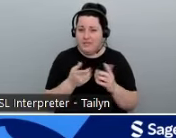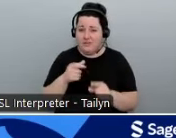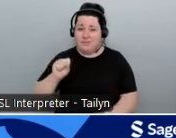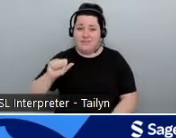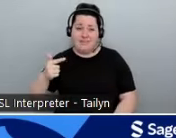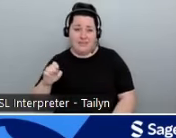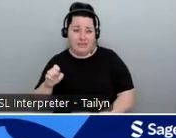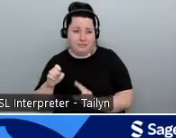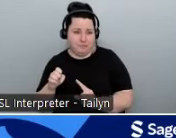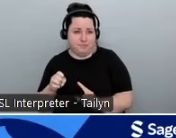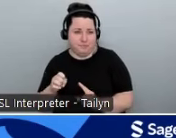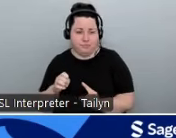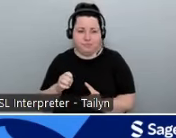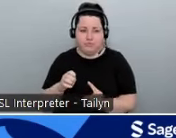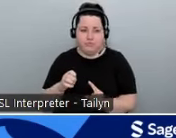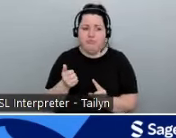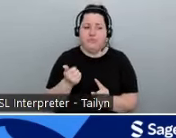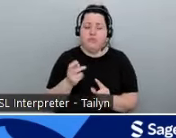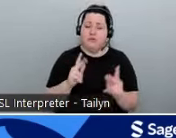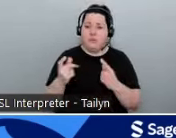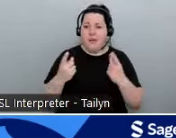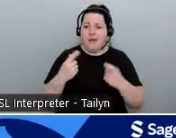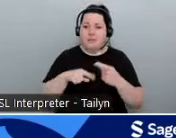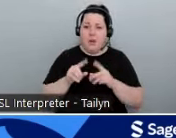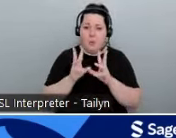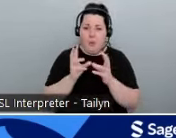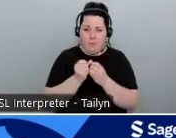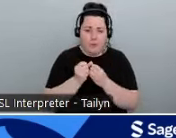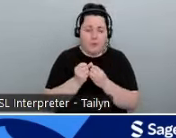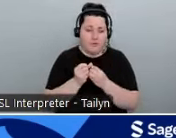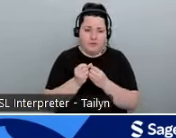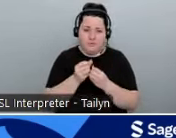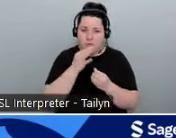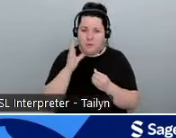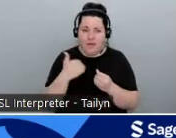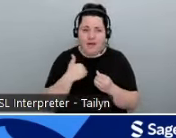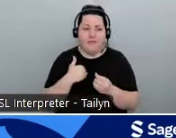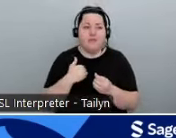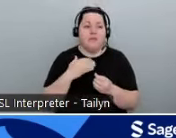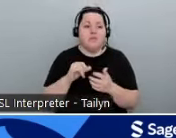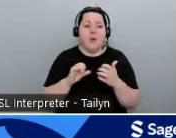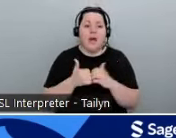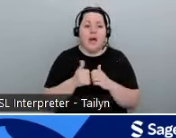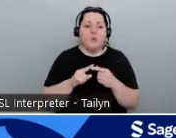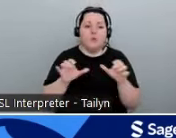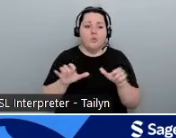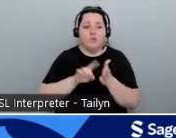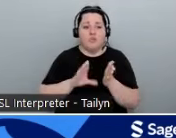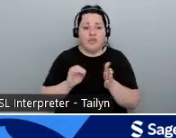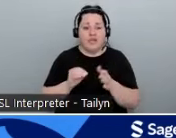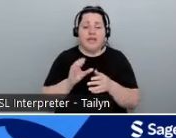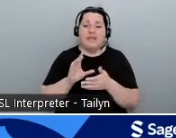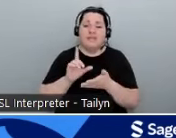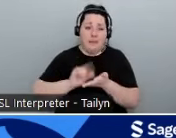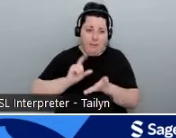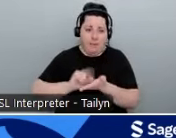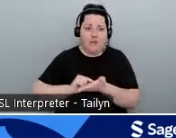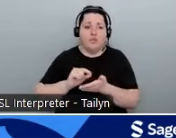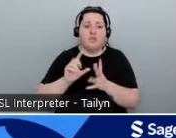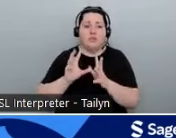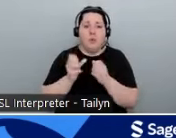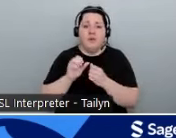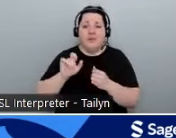see a number of questions about upcoming webinars in the chat. So our How to Do Research and Get Published webinar series will continue. It keeps going